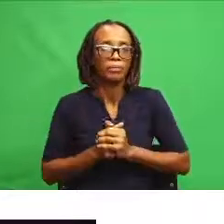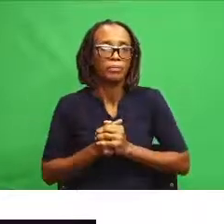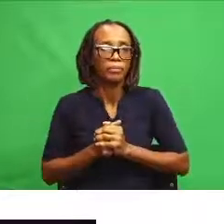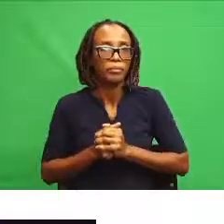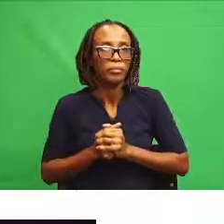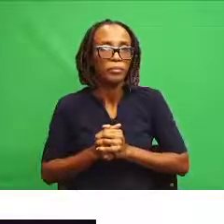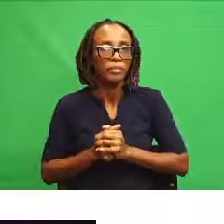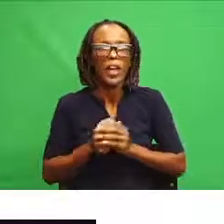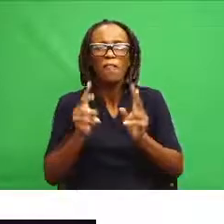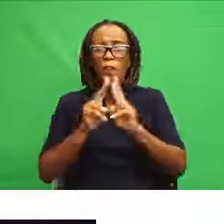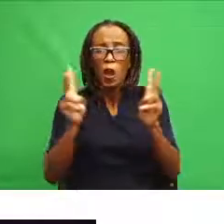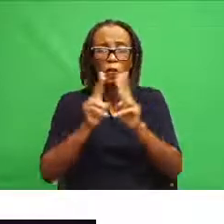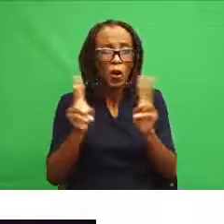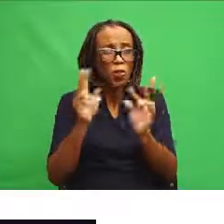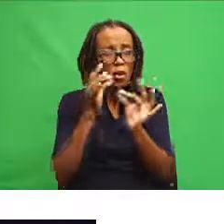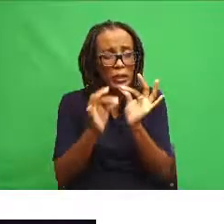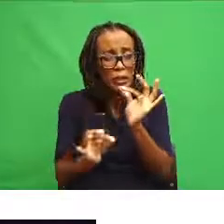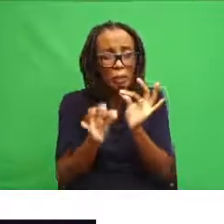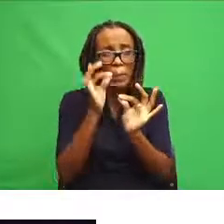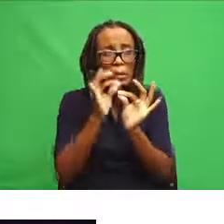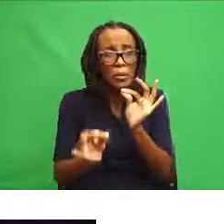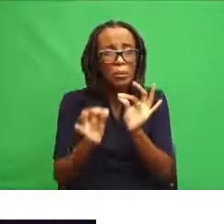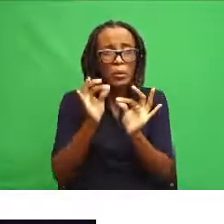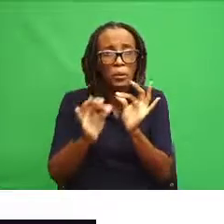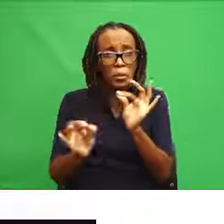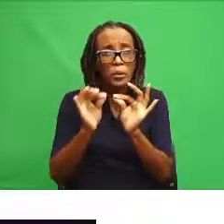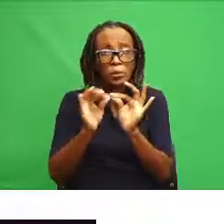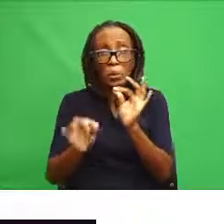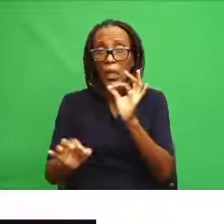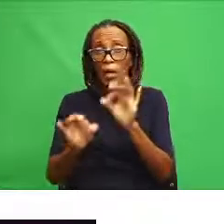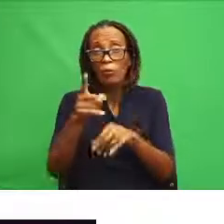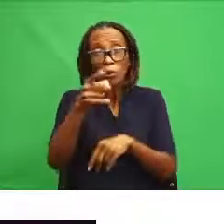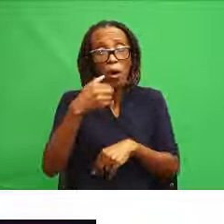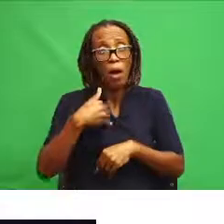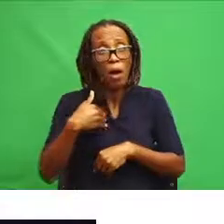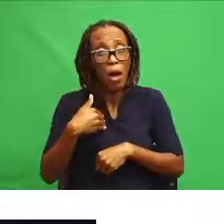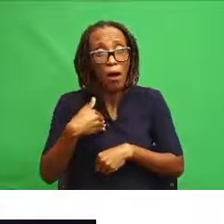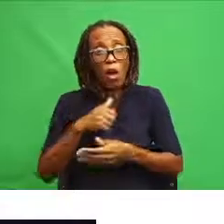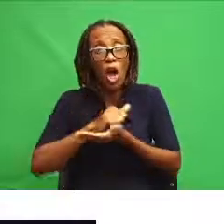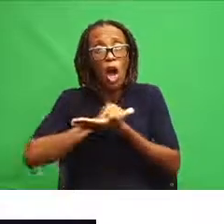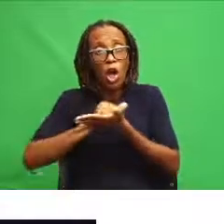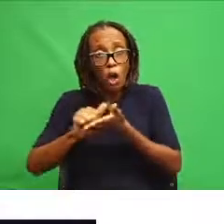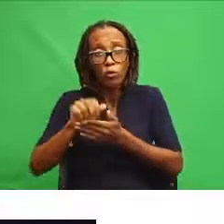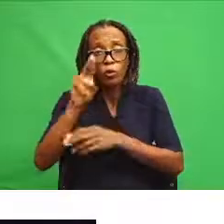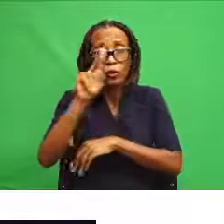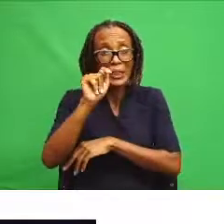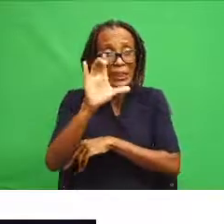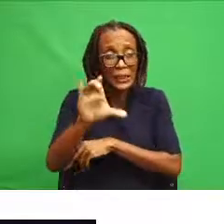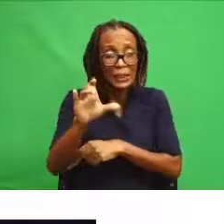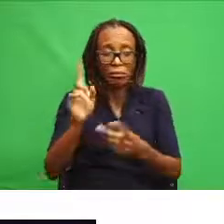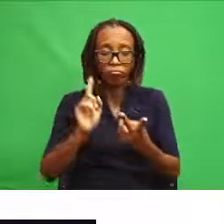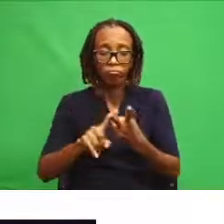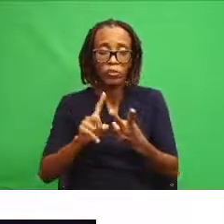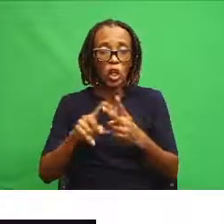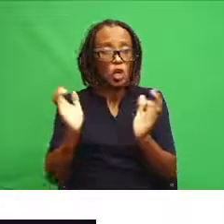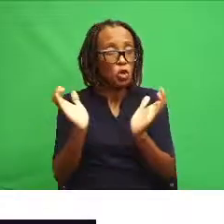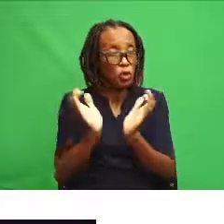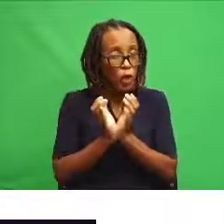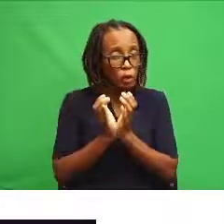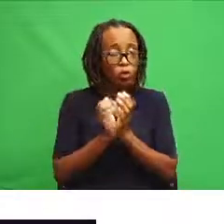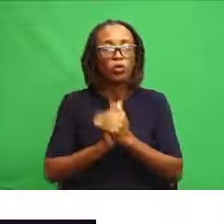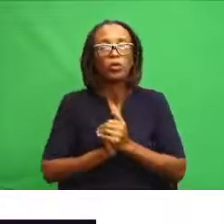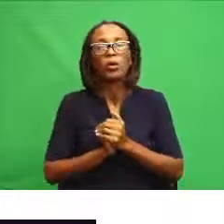the simplest of the lot is that if you have accounts with the Unit Trust Corporation, it